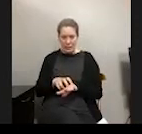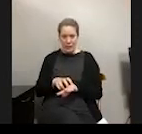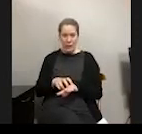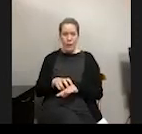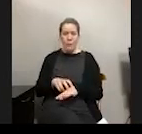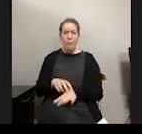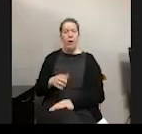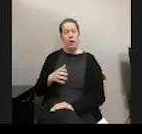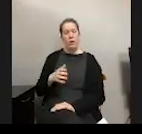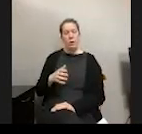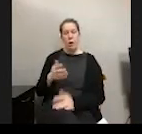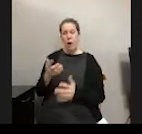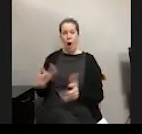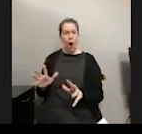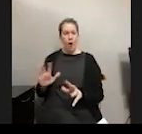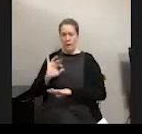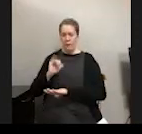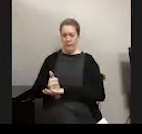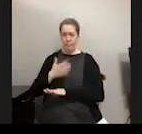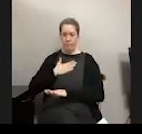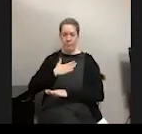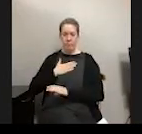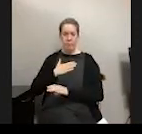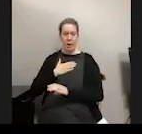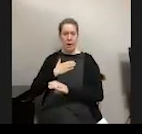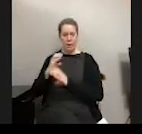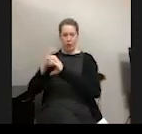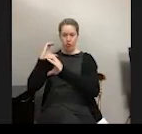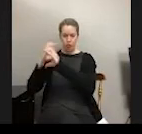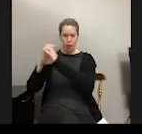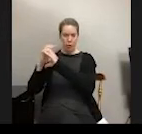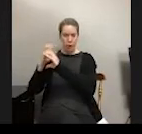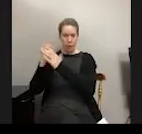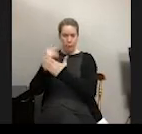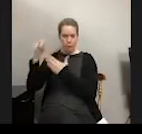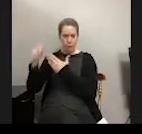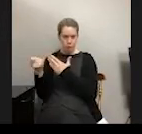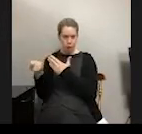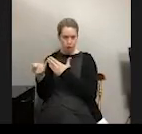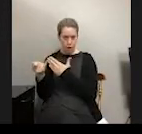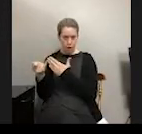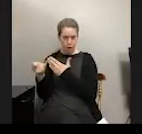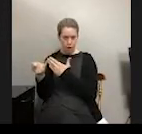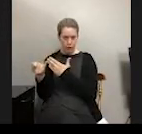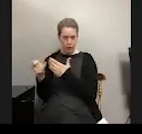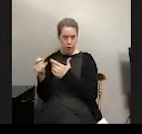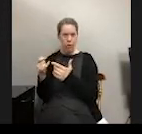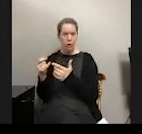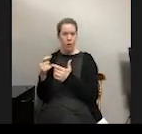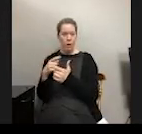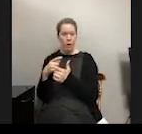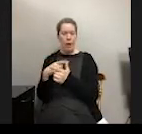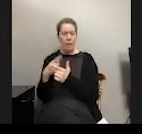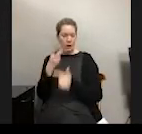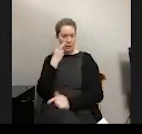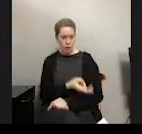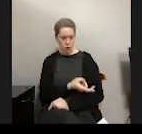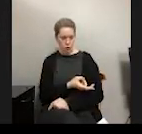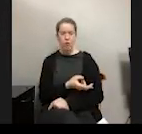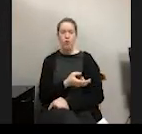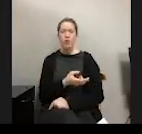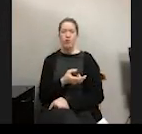Artworks call and it really felt like a really great fit. And then it reignited in me, like I said, how Nuit Blanche was